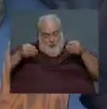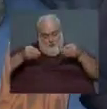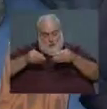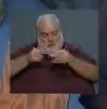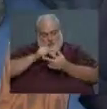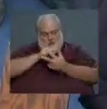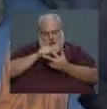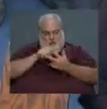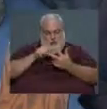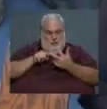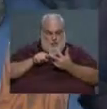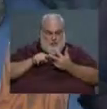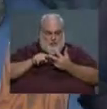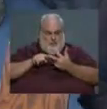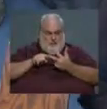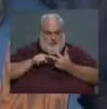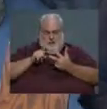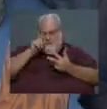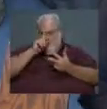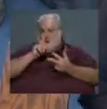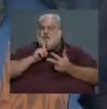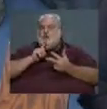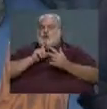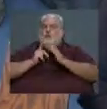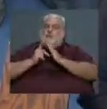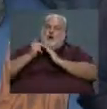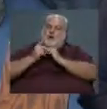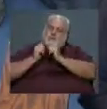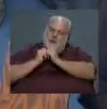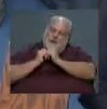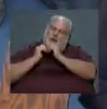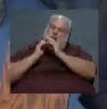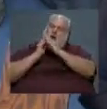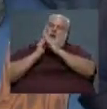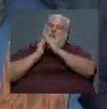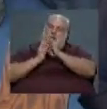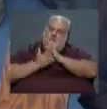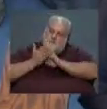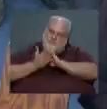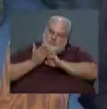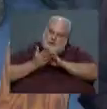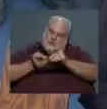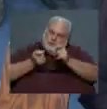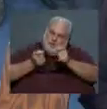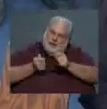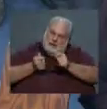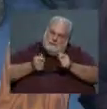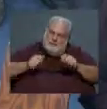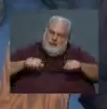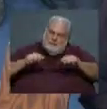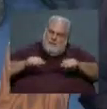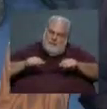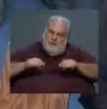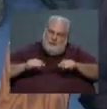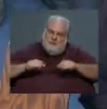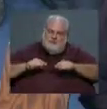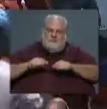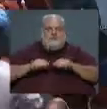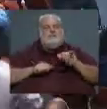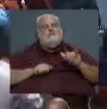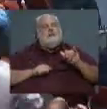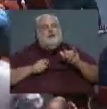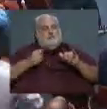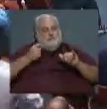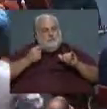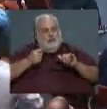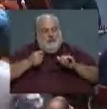three, was because we wanted to get programs up and running as quickly as possible rather than waiting till they were all done. I understand what you're saying. So get